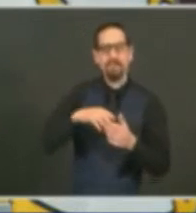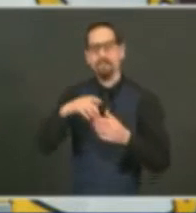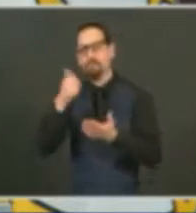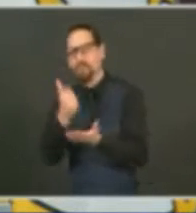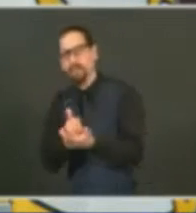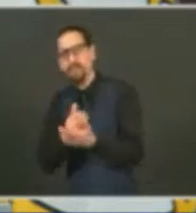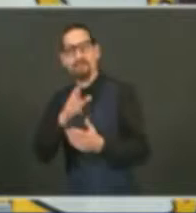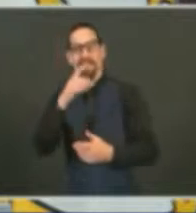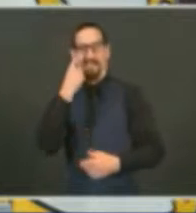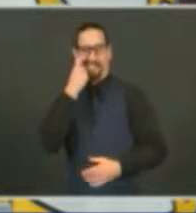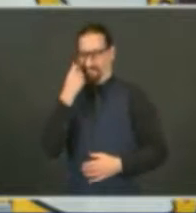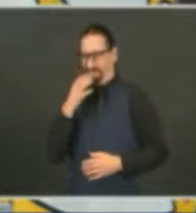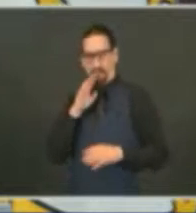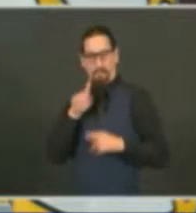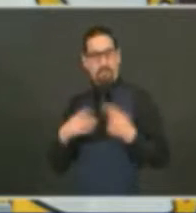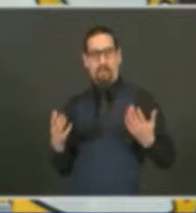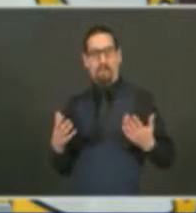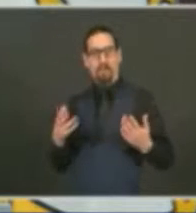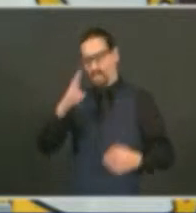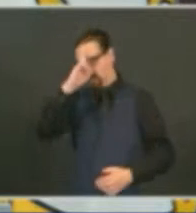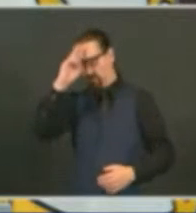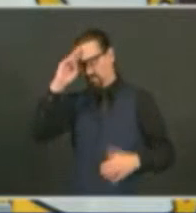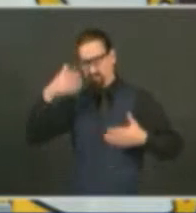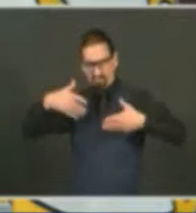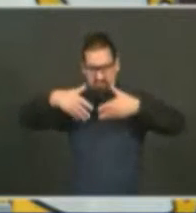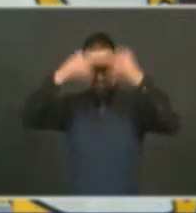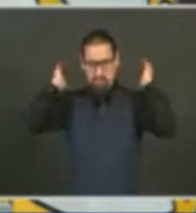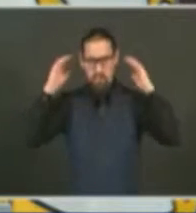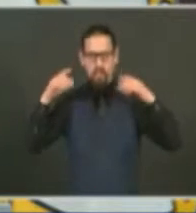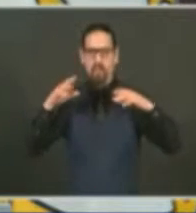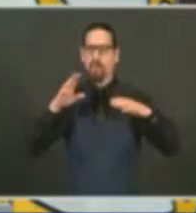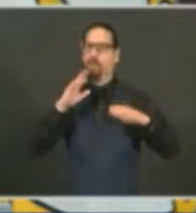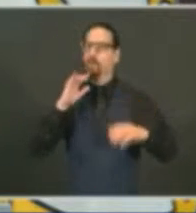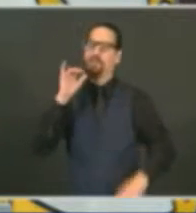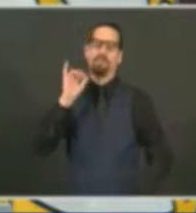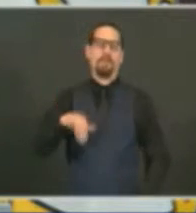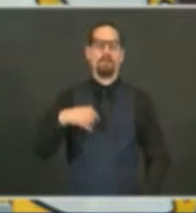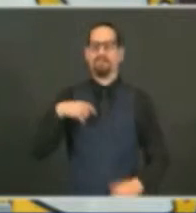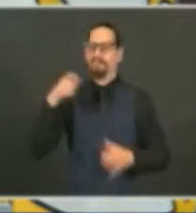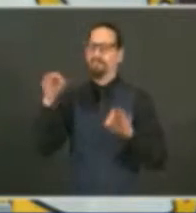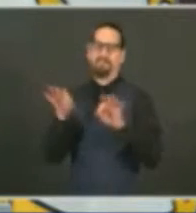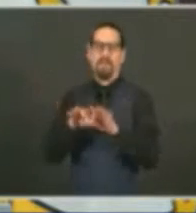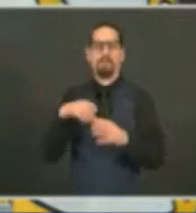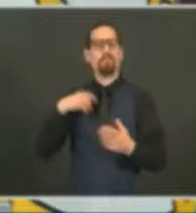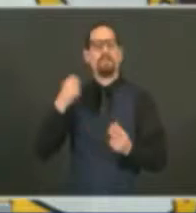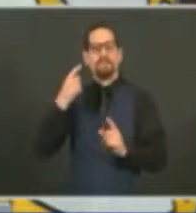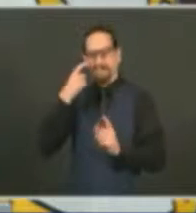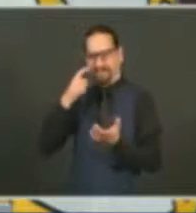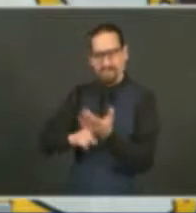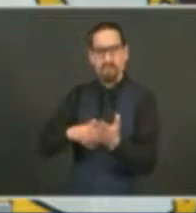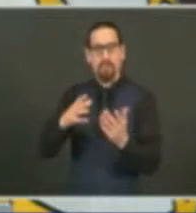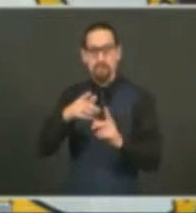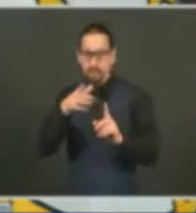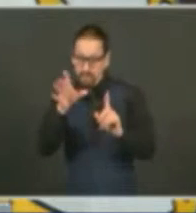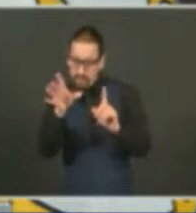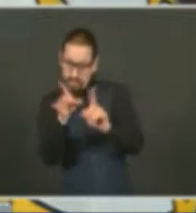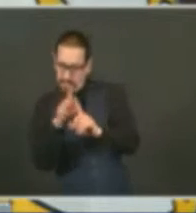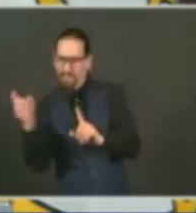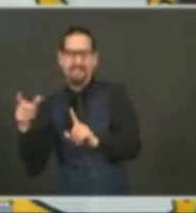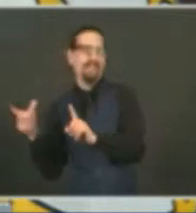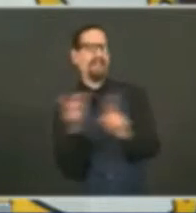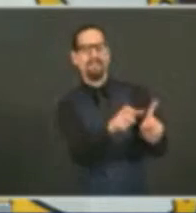possible, as early as possible, and get people into isolation, which is why we